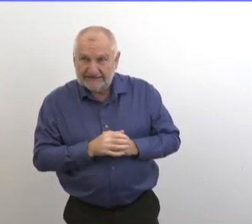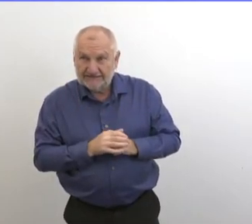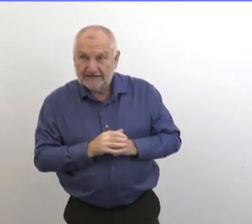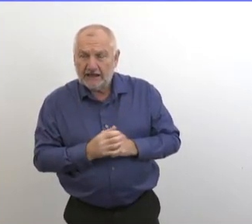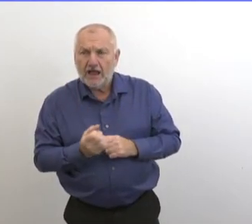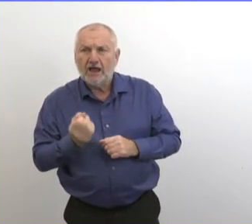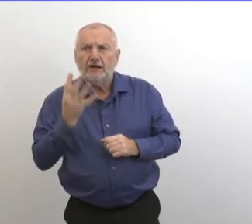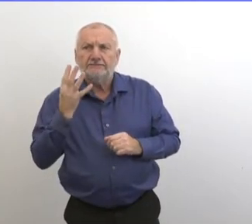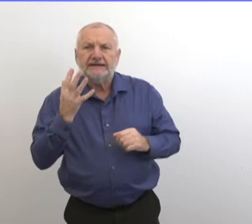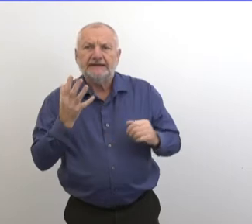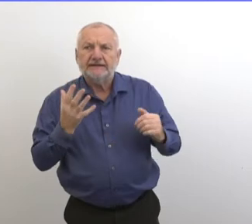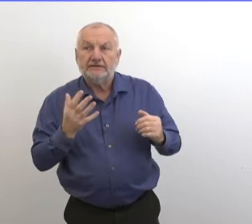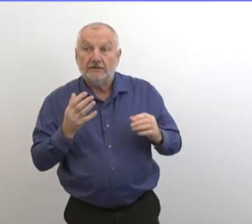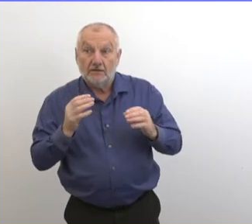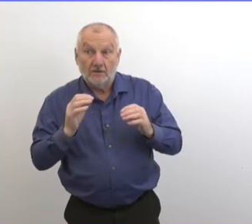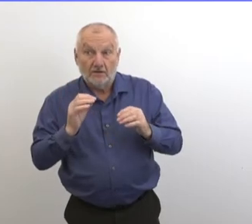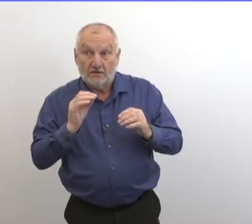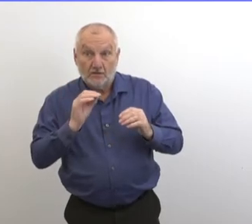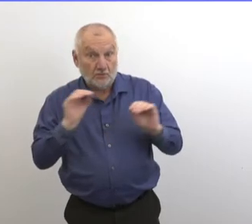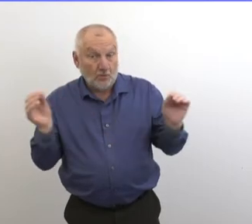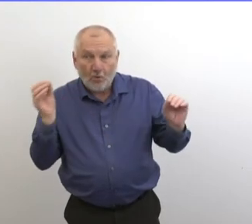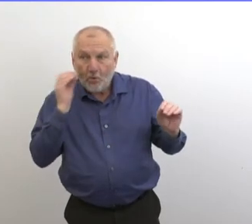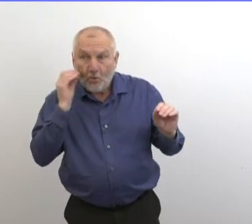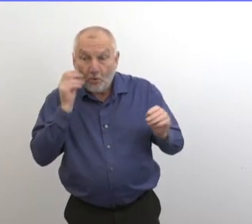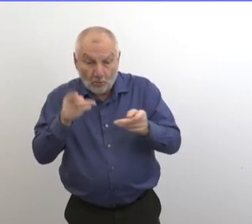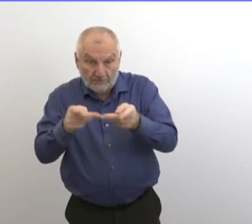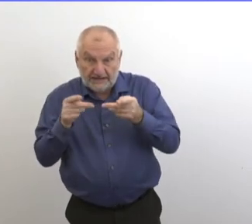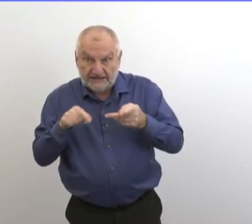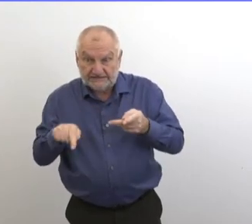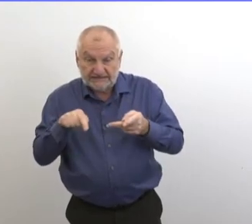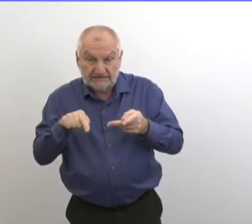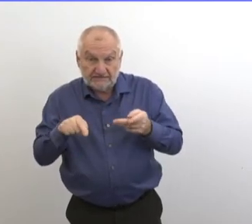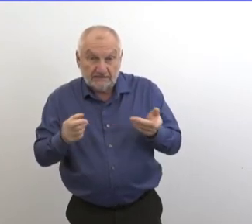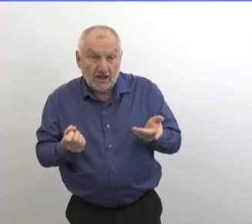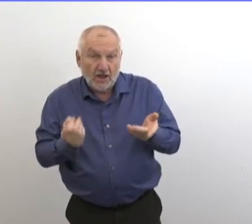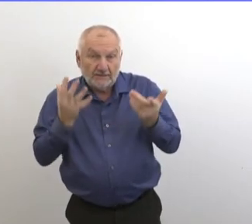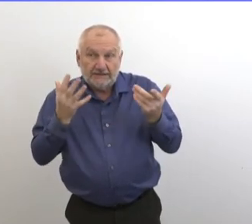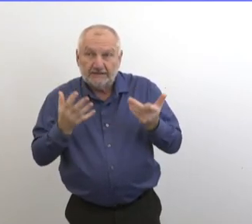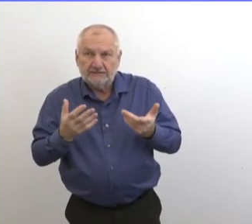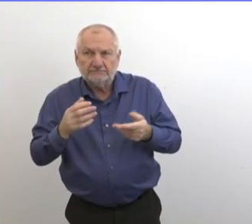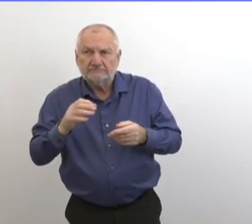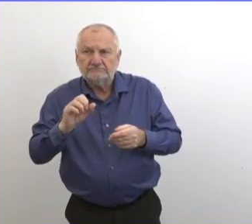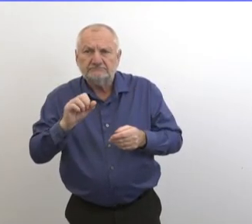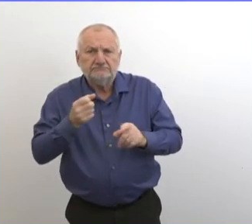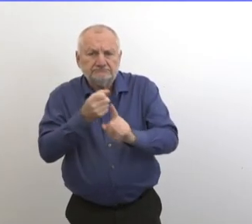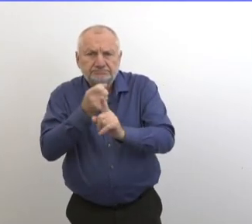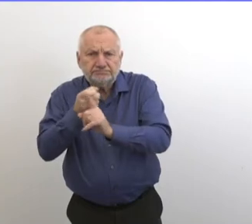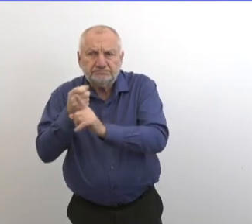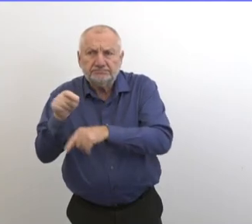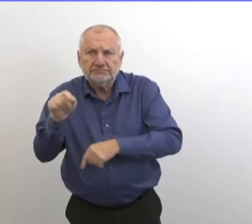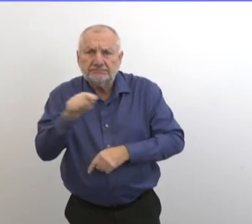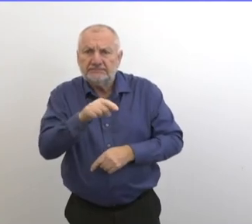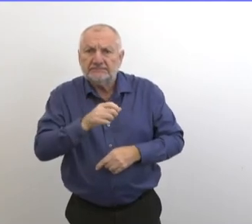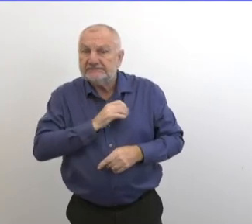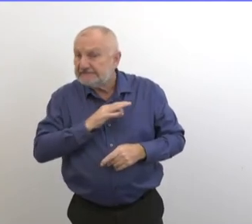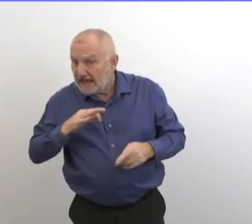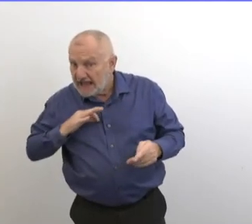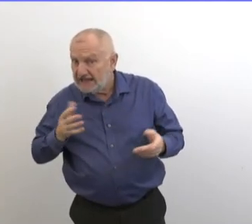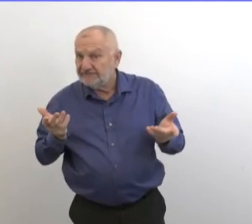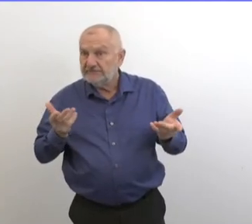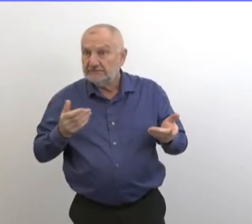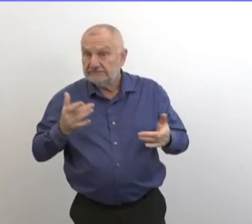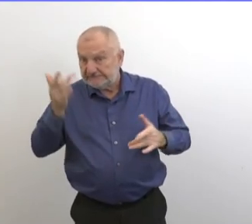actively impacted right now due to staffing issues related to COVID-19 cases? Good question, Michael. And